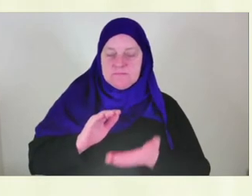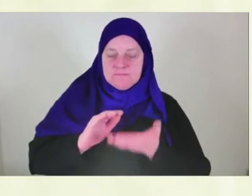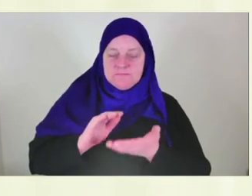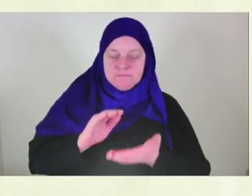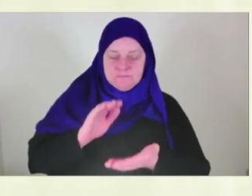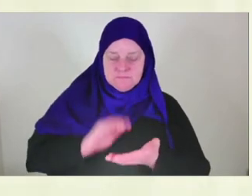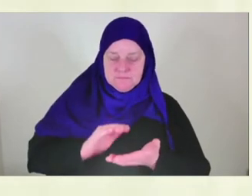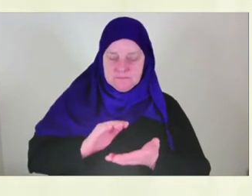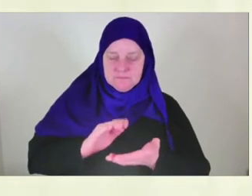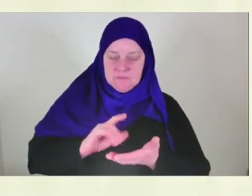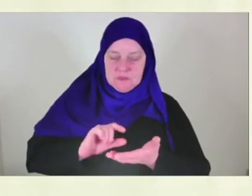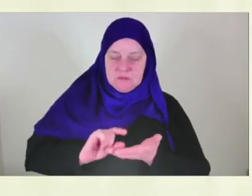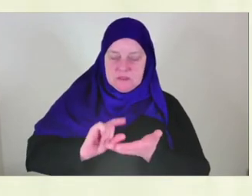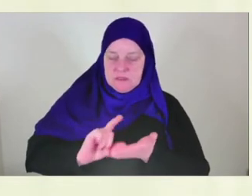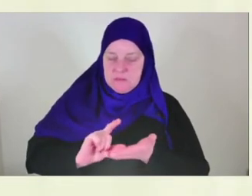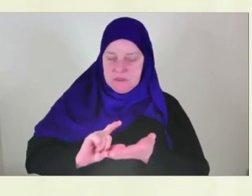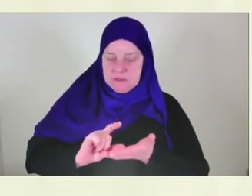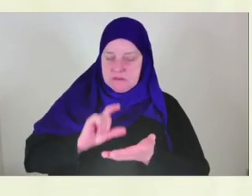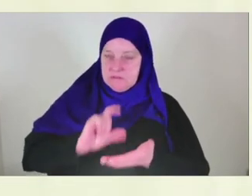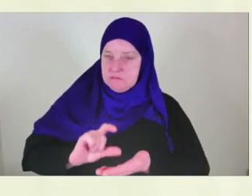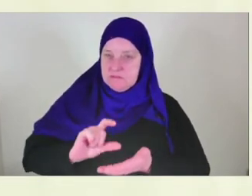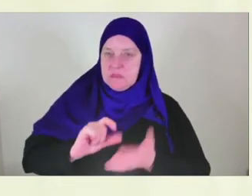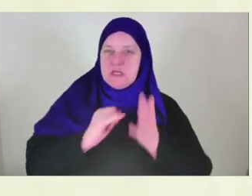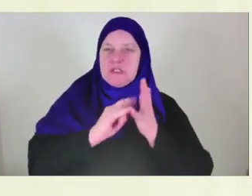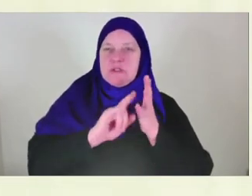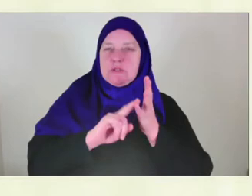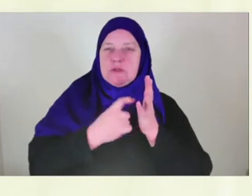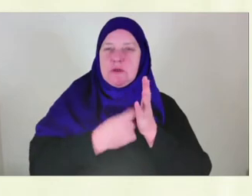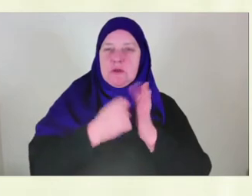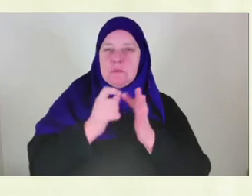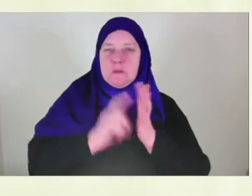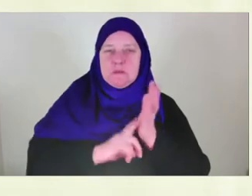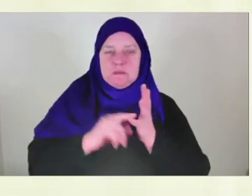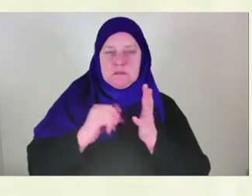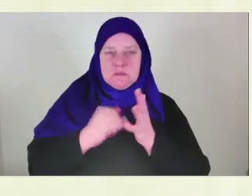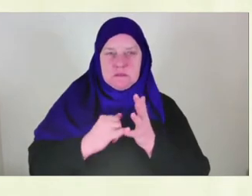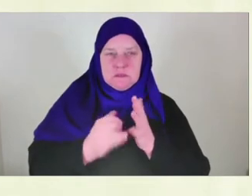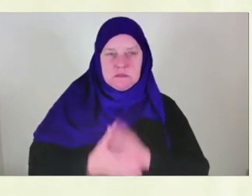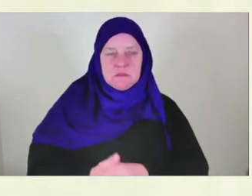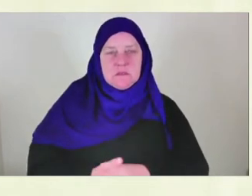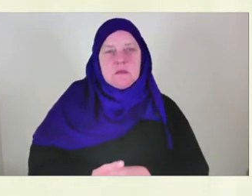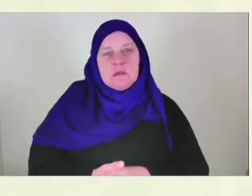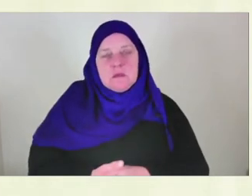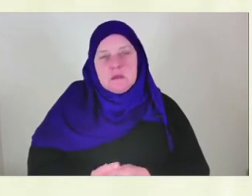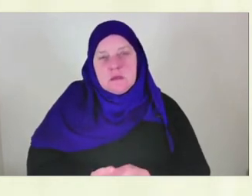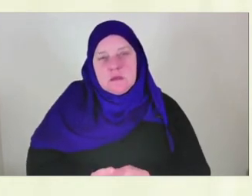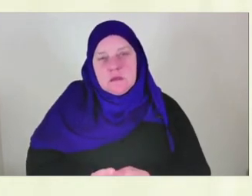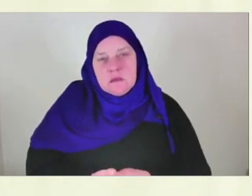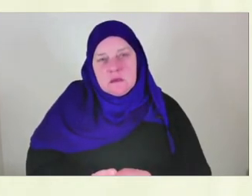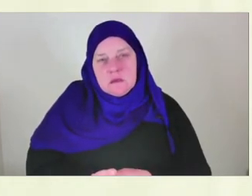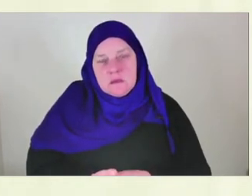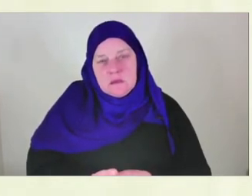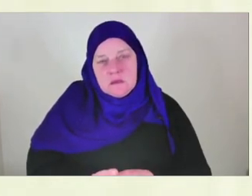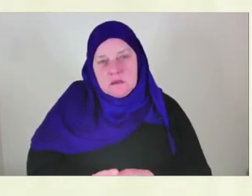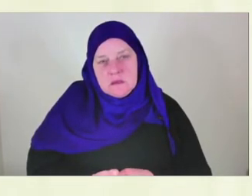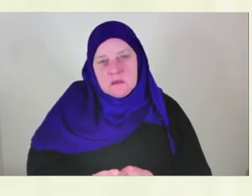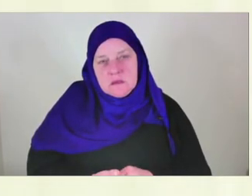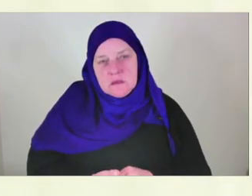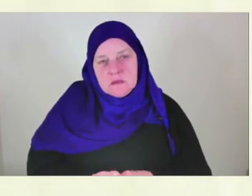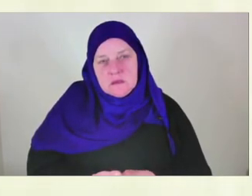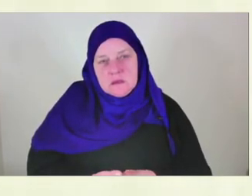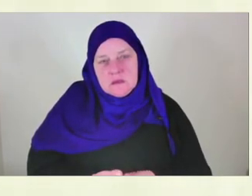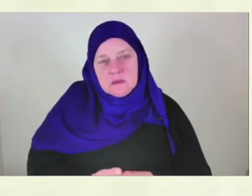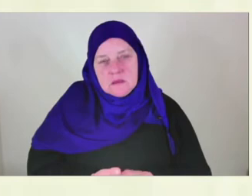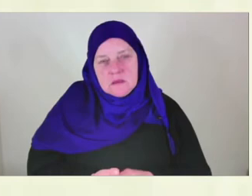living expenses, I take from this offset account. Yeah. By the end of the year, whatever's in that offset account, I pay 20% of it. I